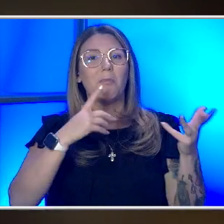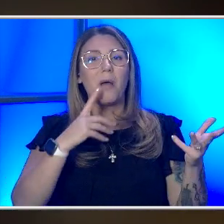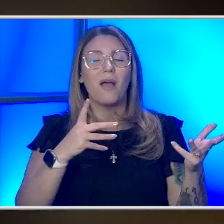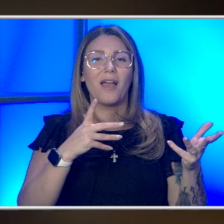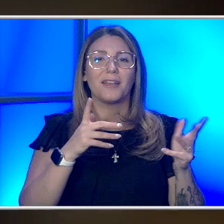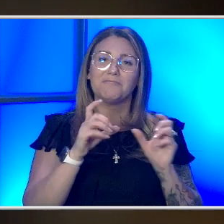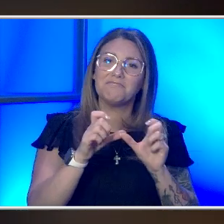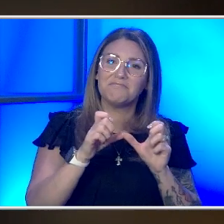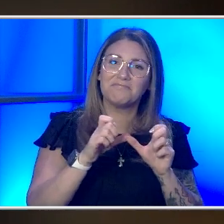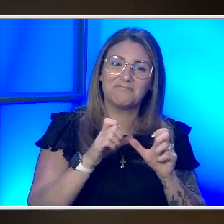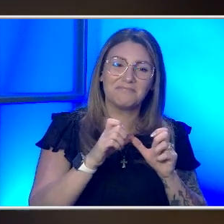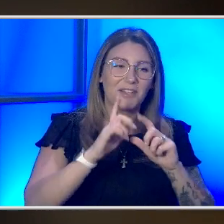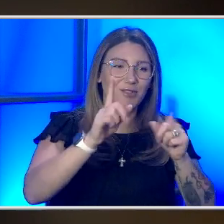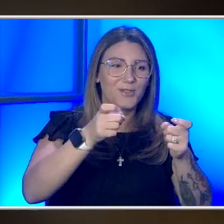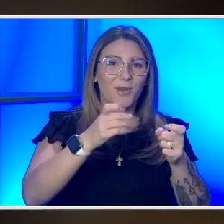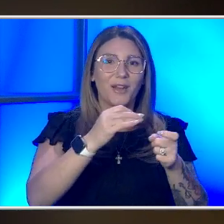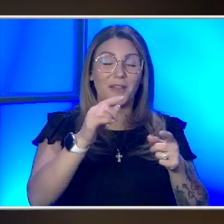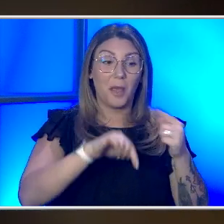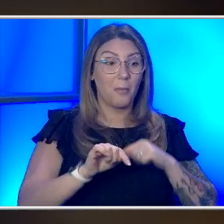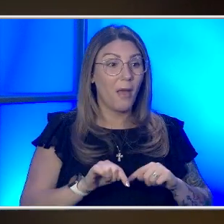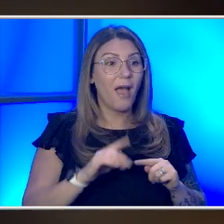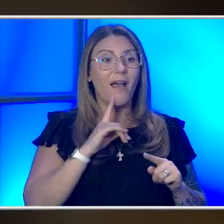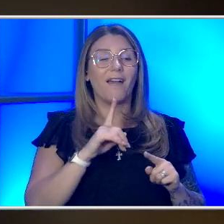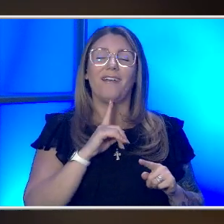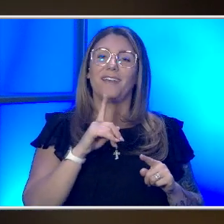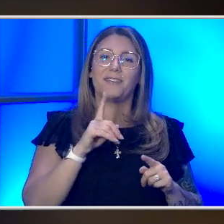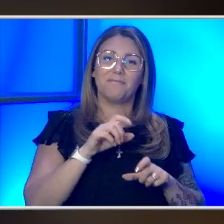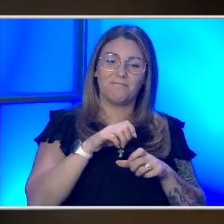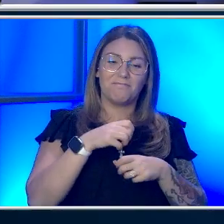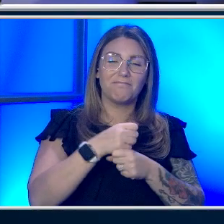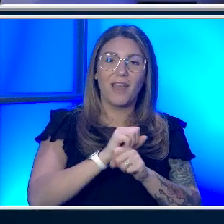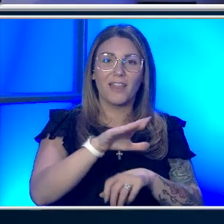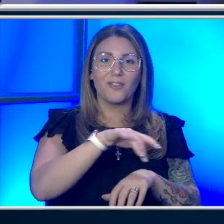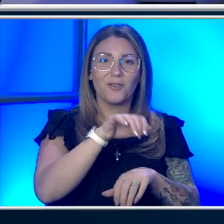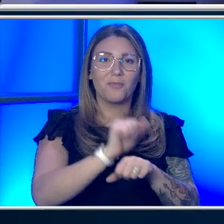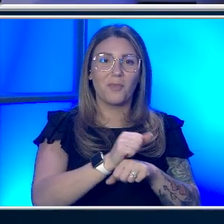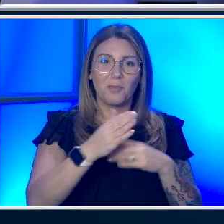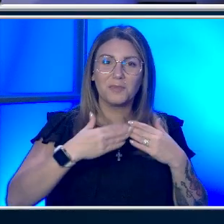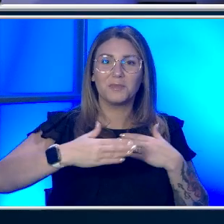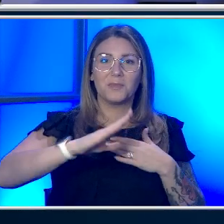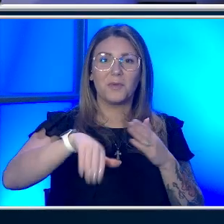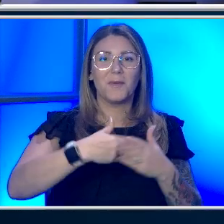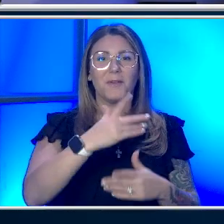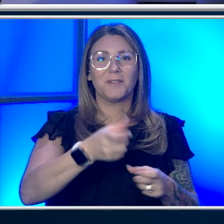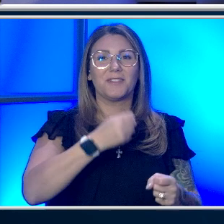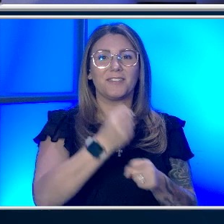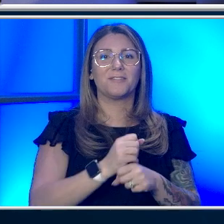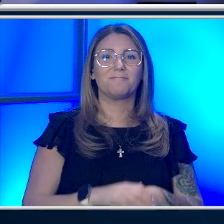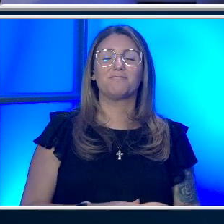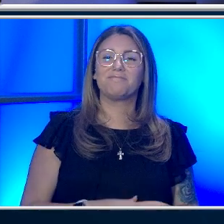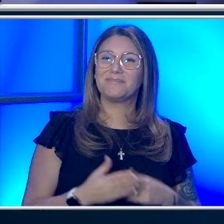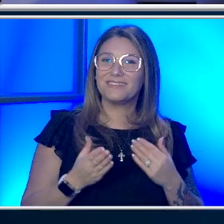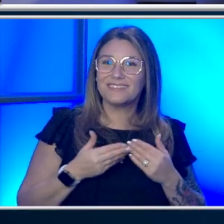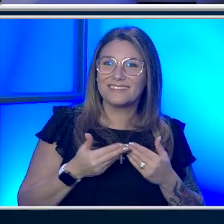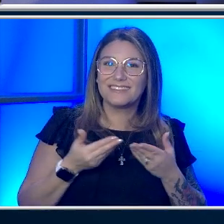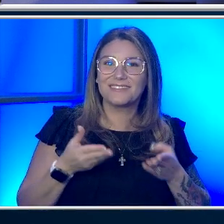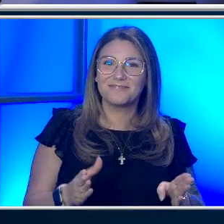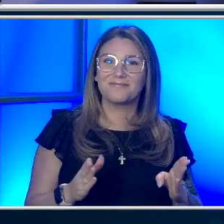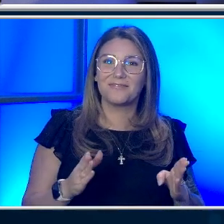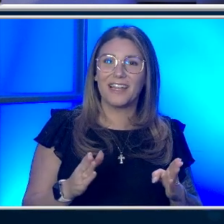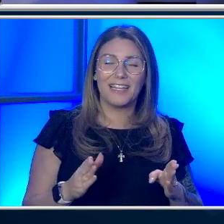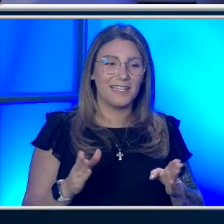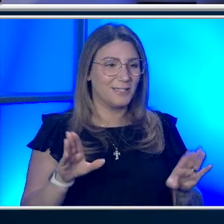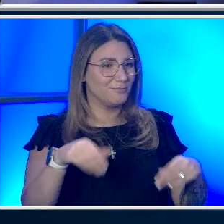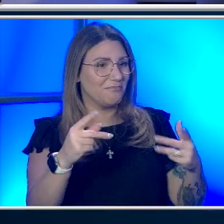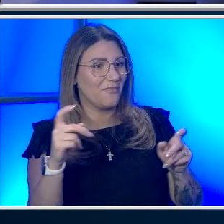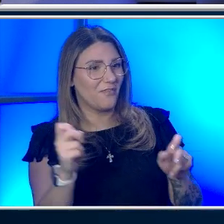back, making your appointments to come back throughout the remainder of the year as well. Such an easy way to get back. And that's why I wanted to do this program, because it